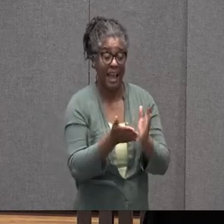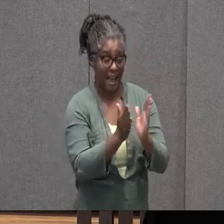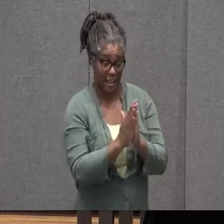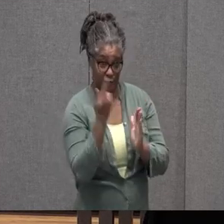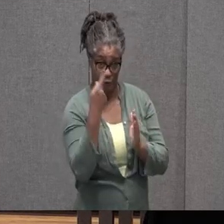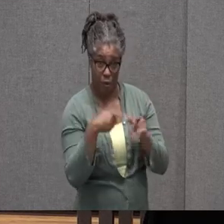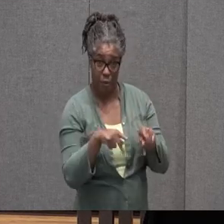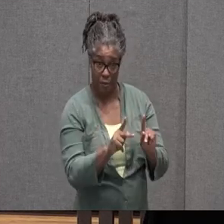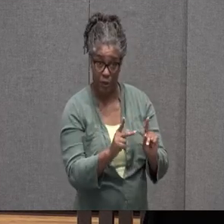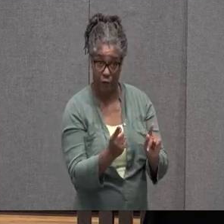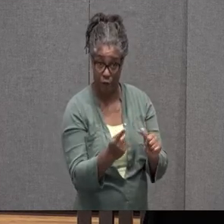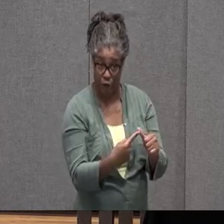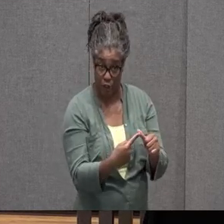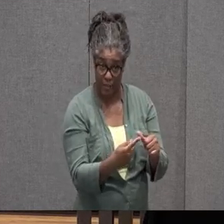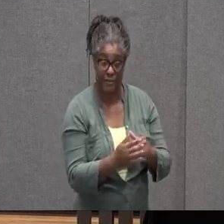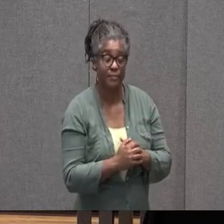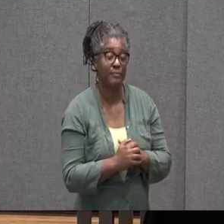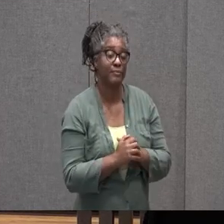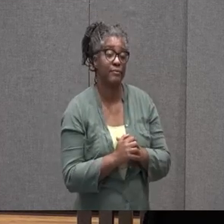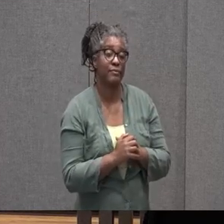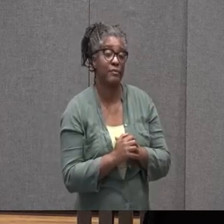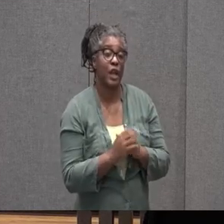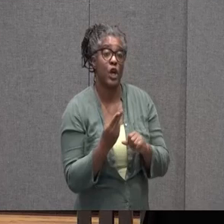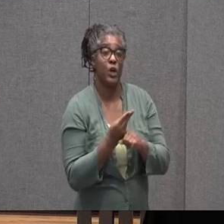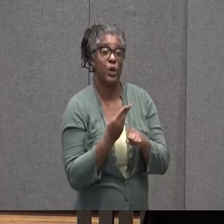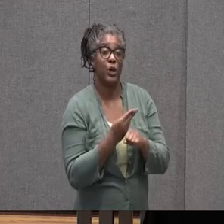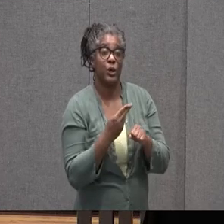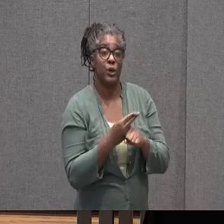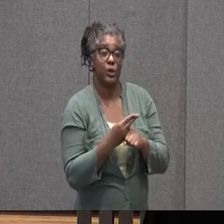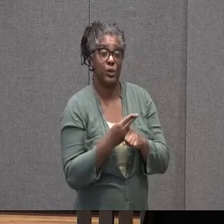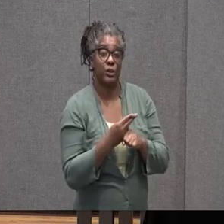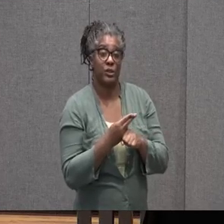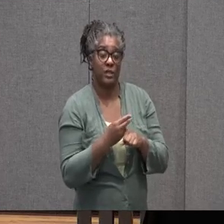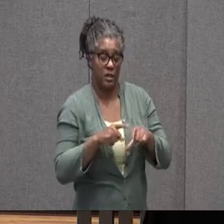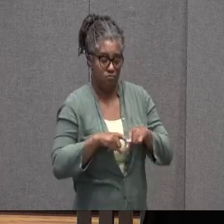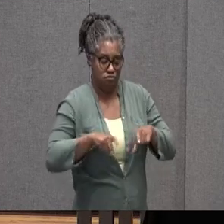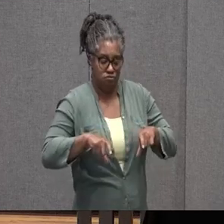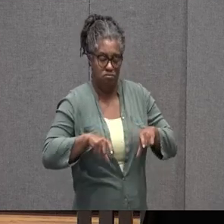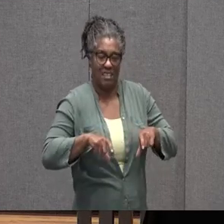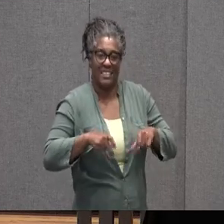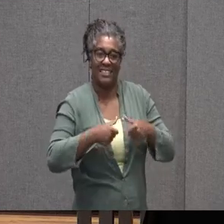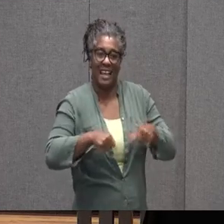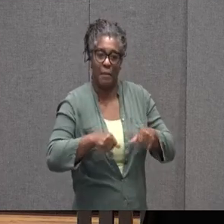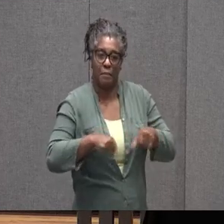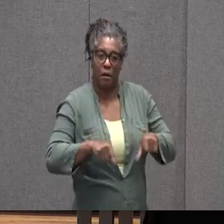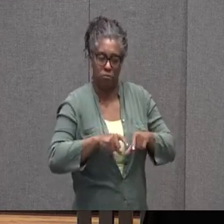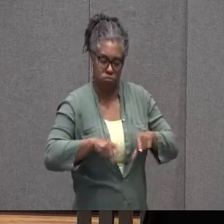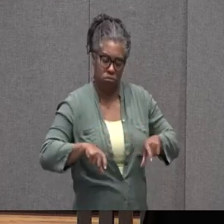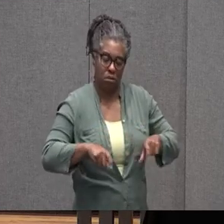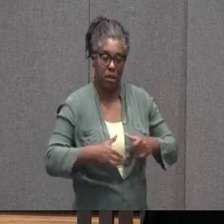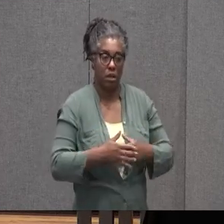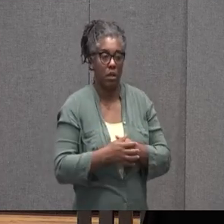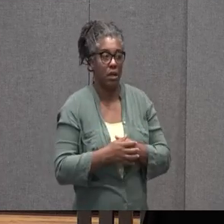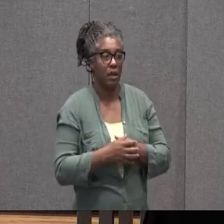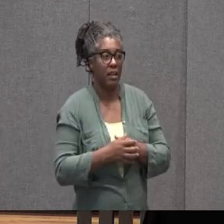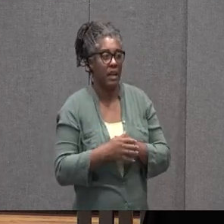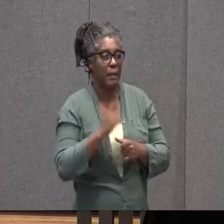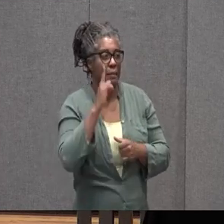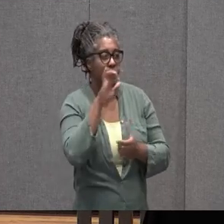permission. He used some packing tape to get the, I believe this would be called